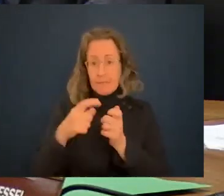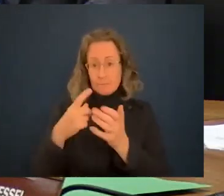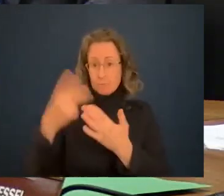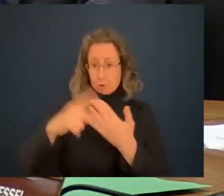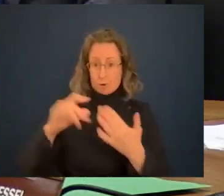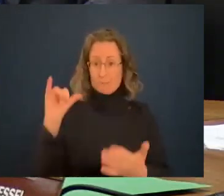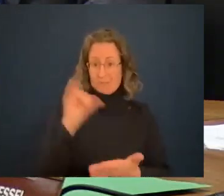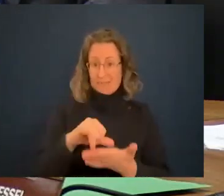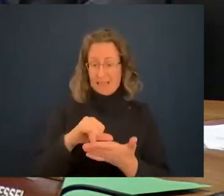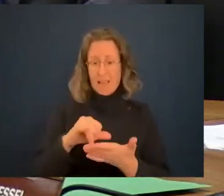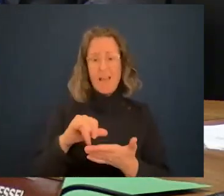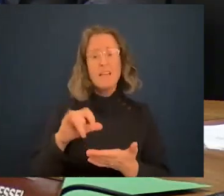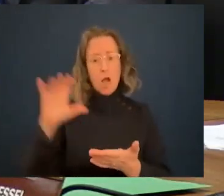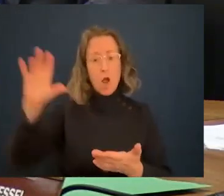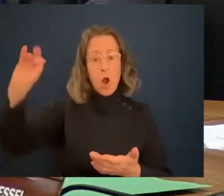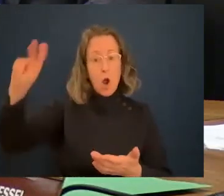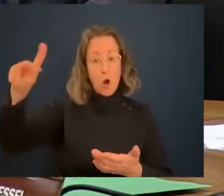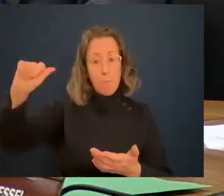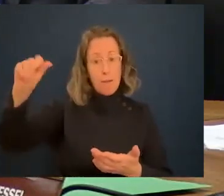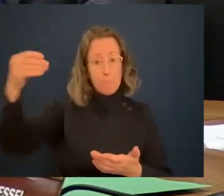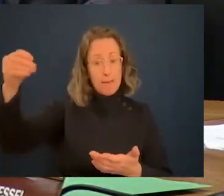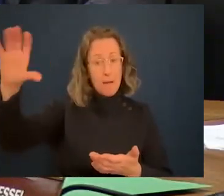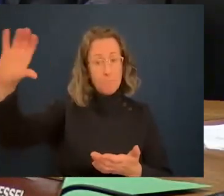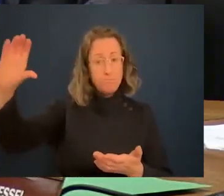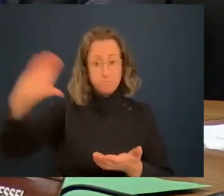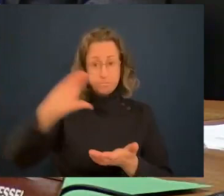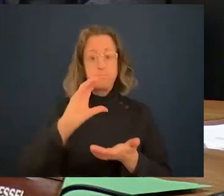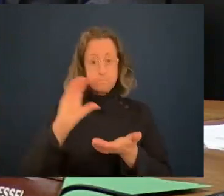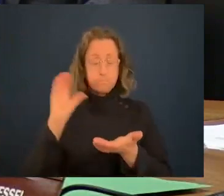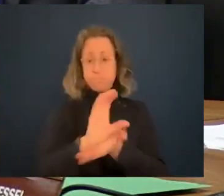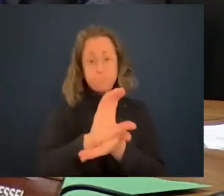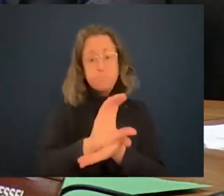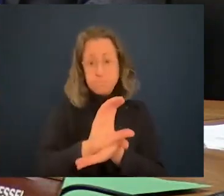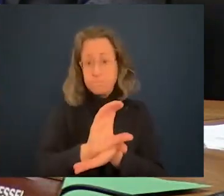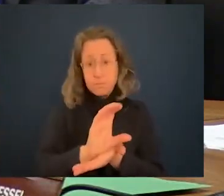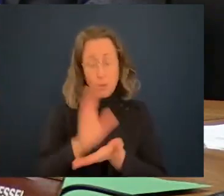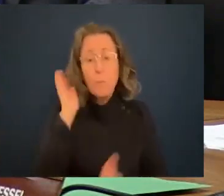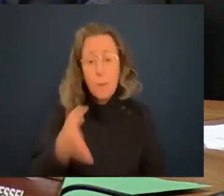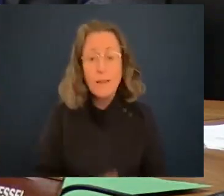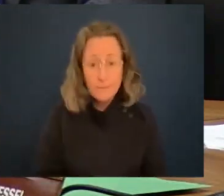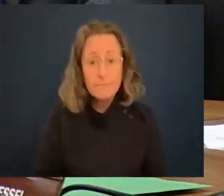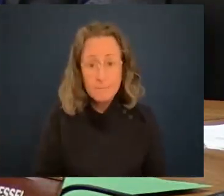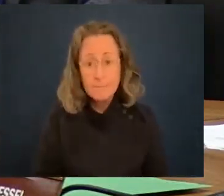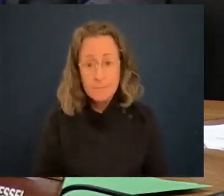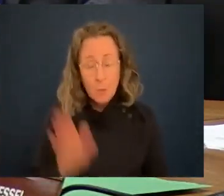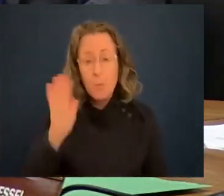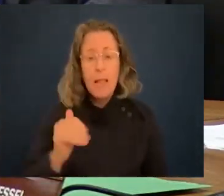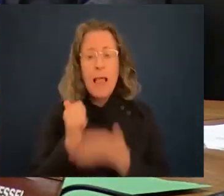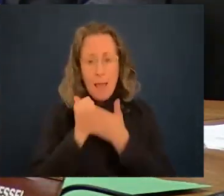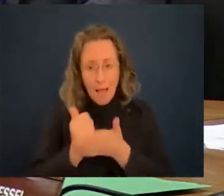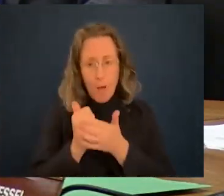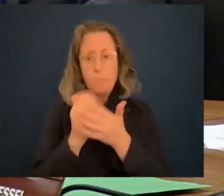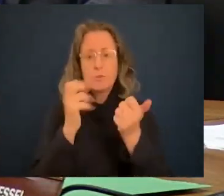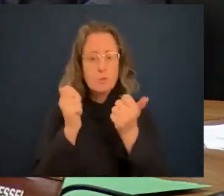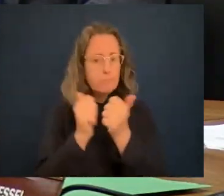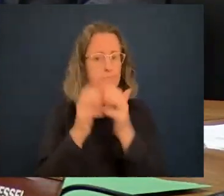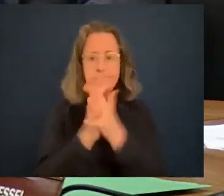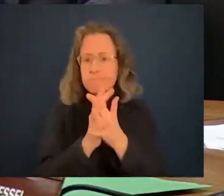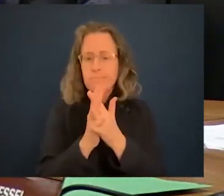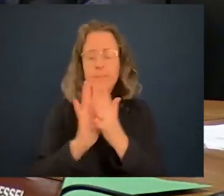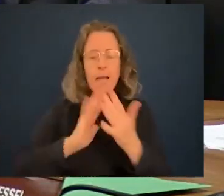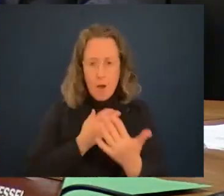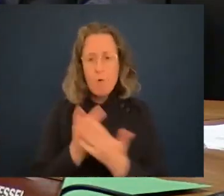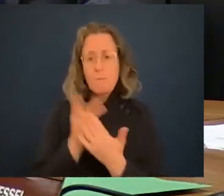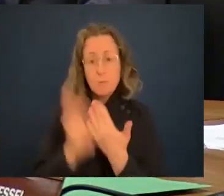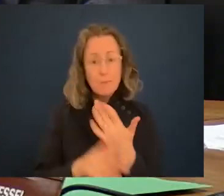of the arpa funds that we have uh to make it achievable and so uh that that's why it's important to be talking about it this